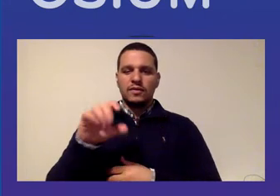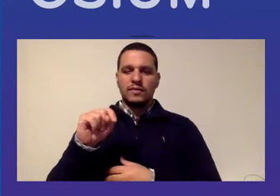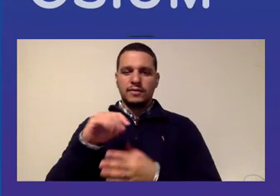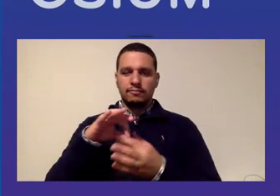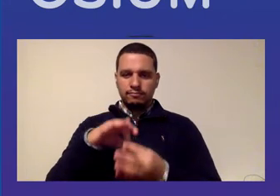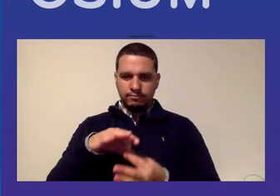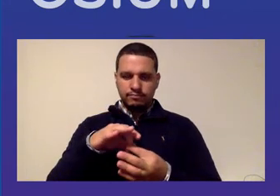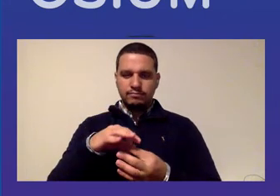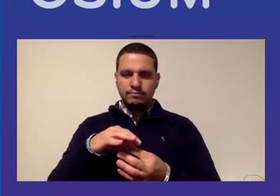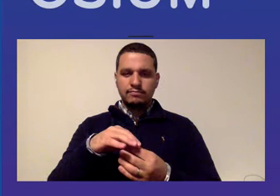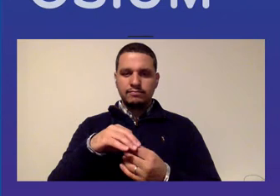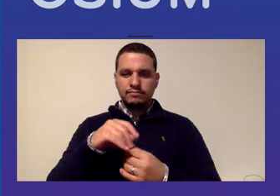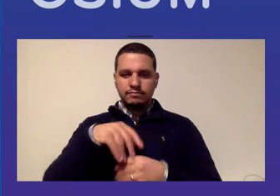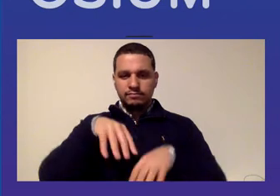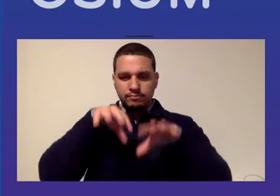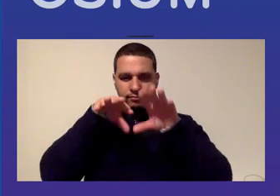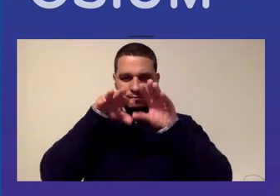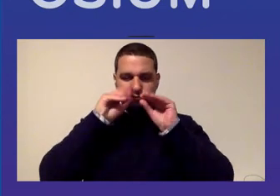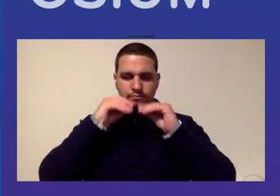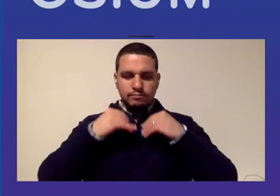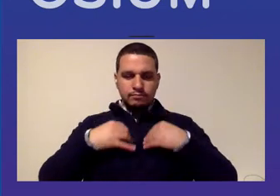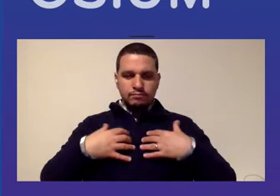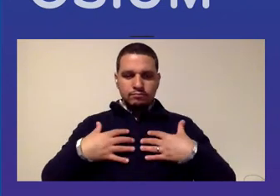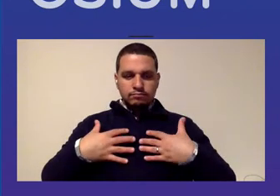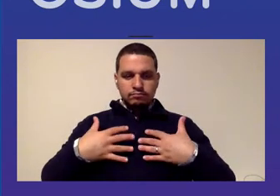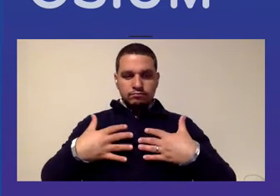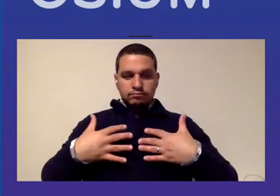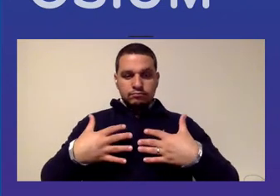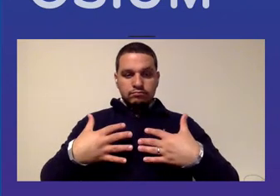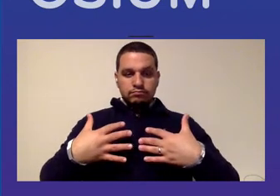Inhaling, expanding outward, filling up.